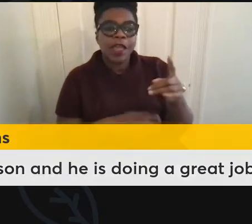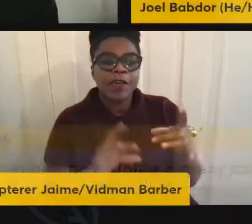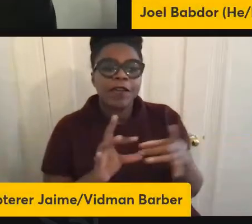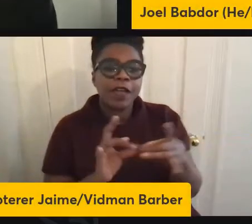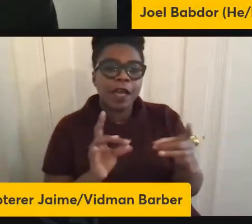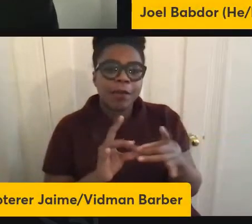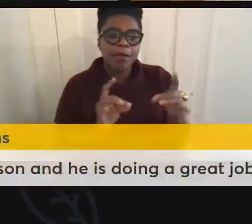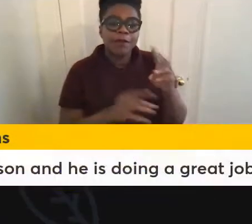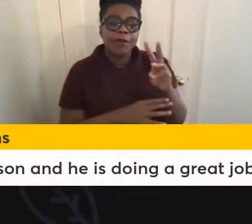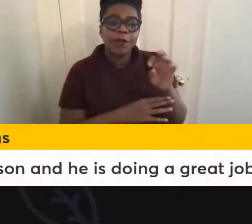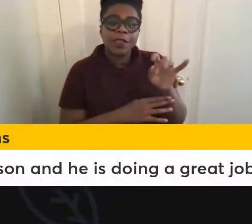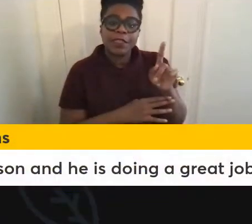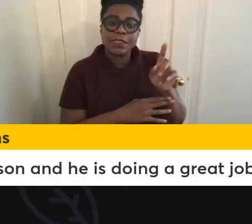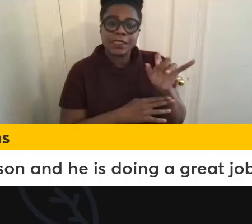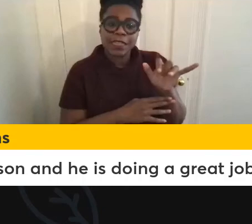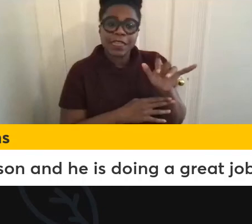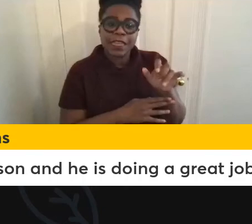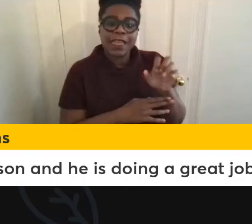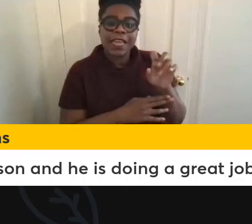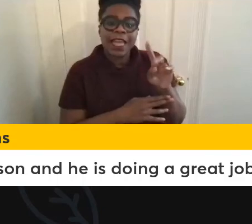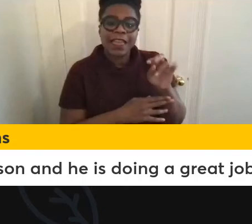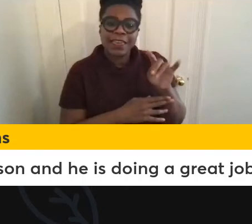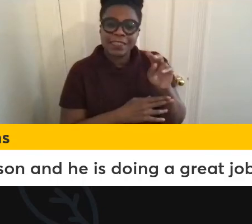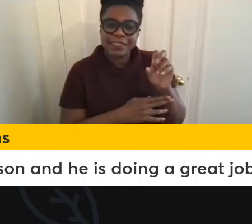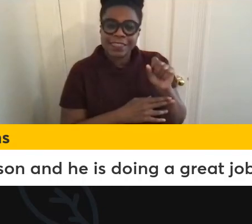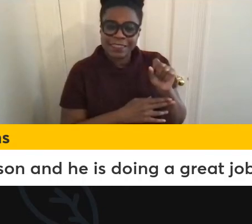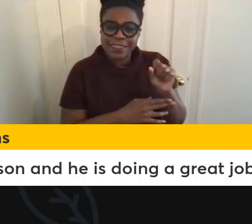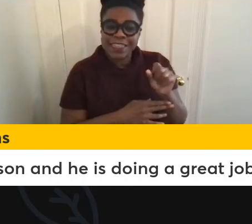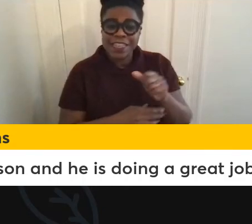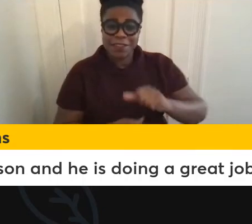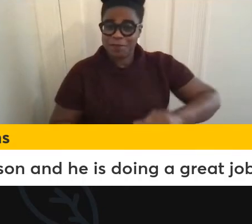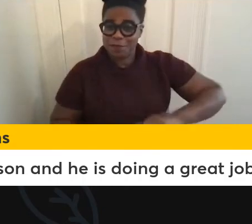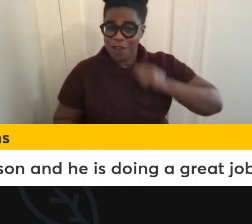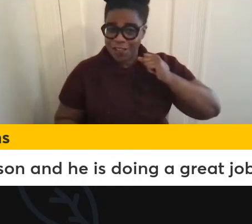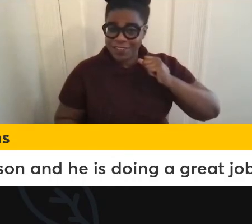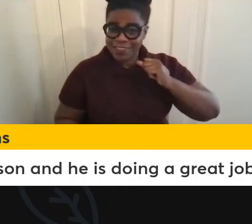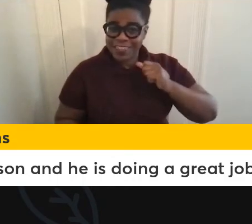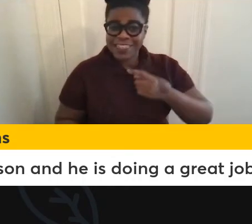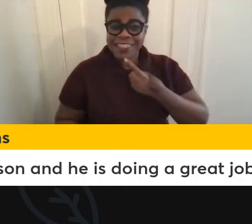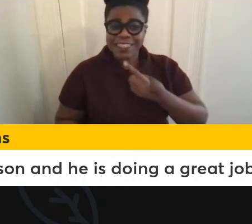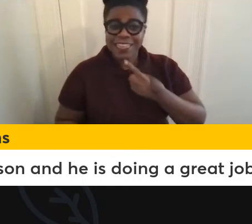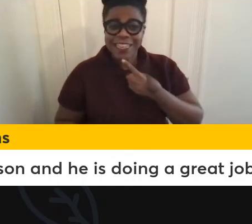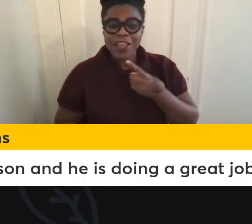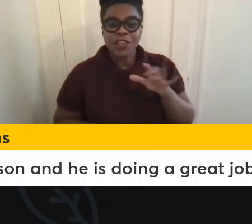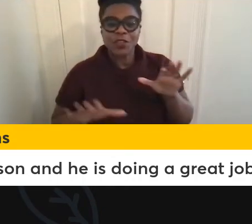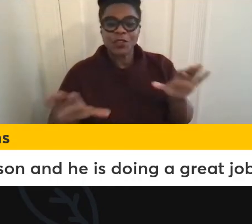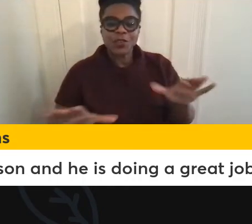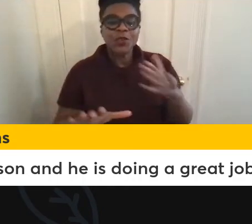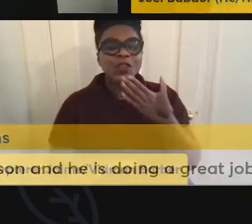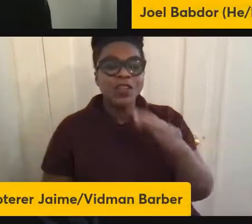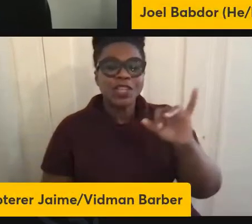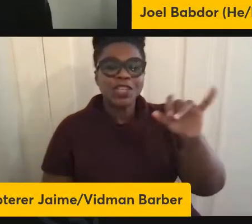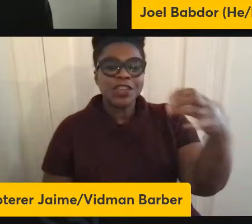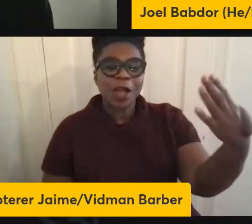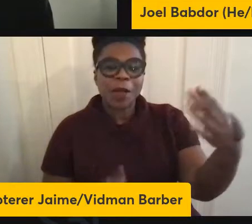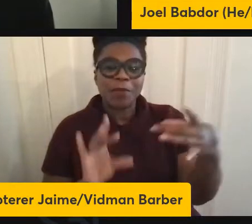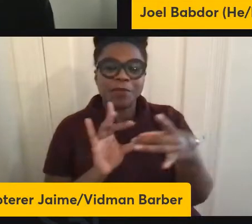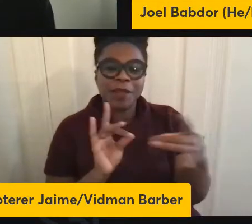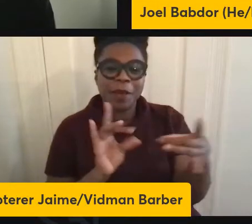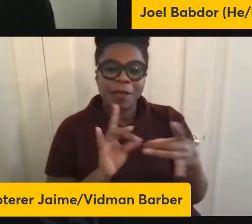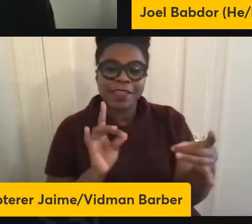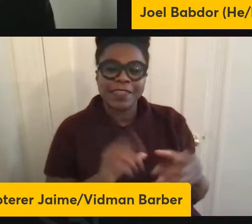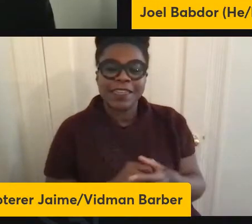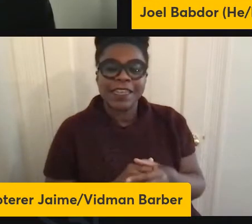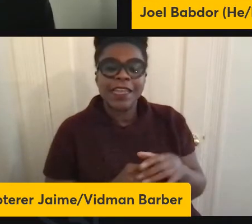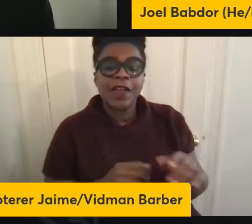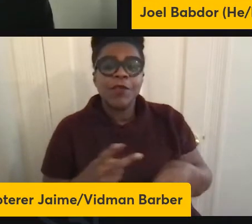from Wesley Eddins that is very proud and saying that you're doing a great job. We